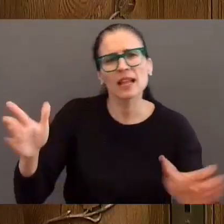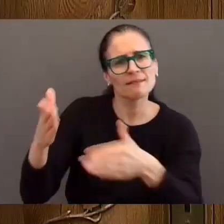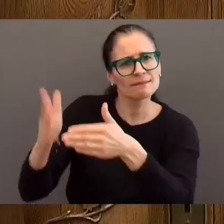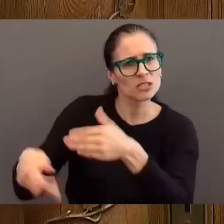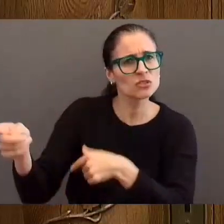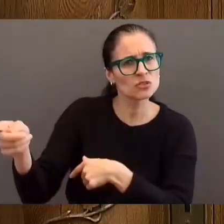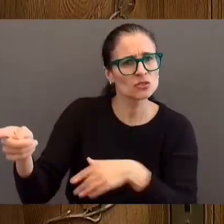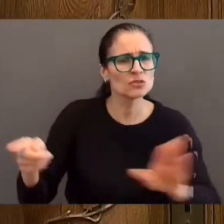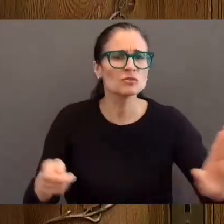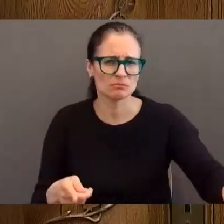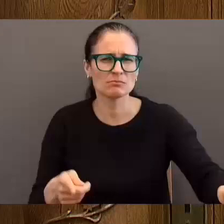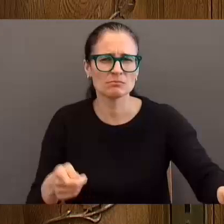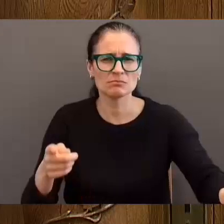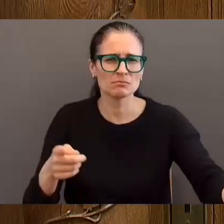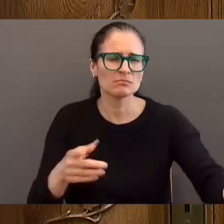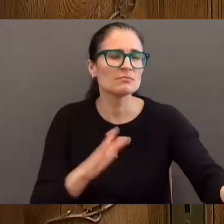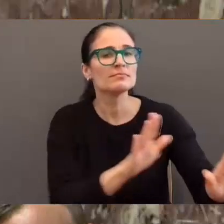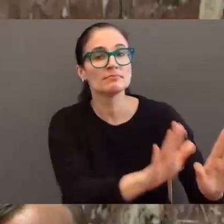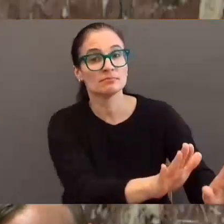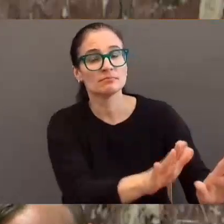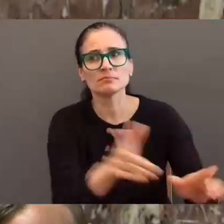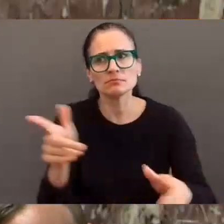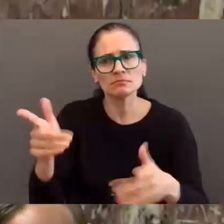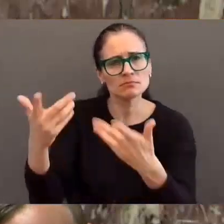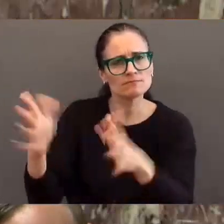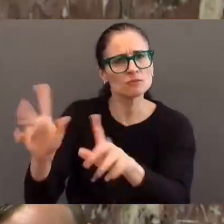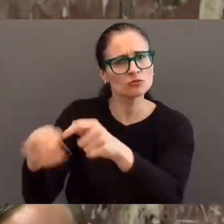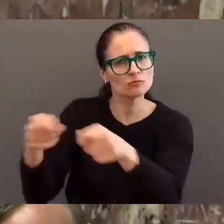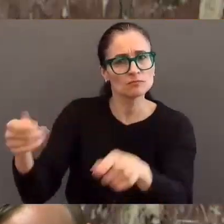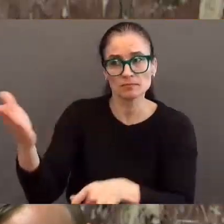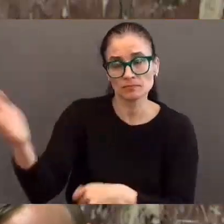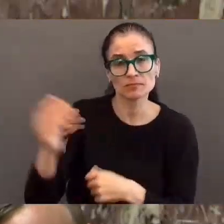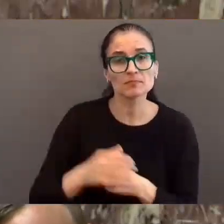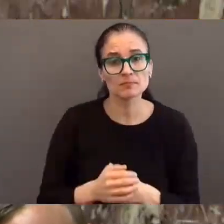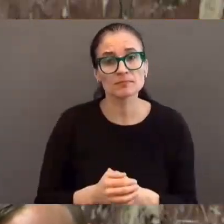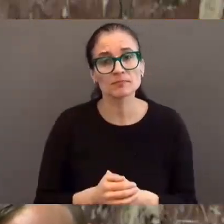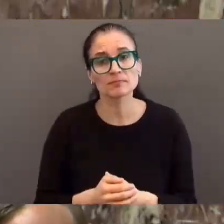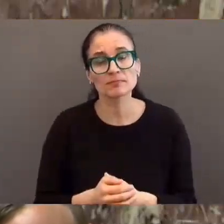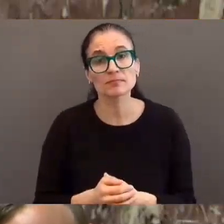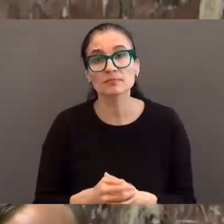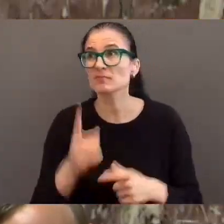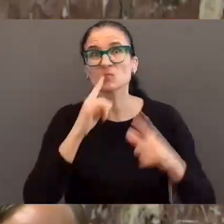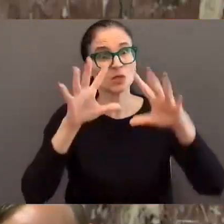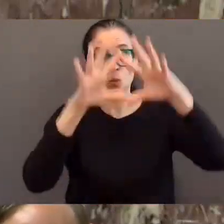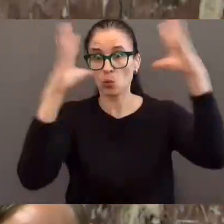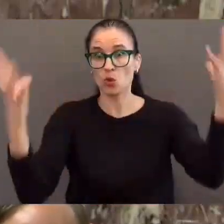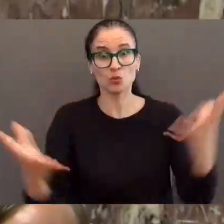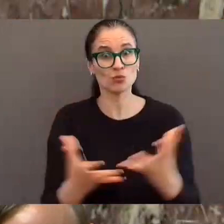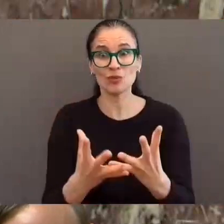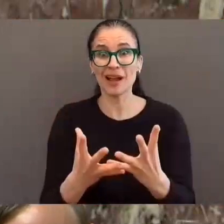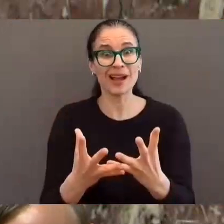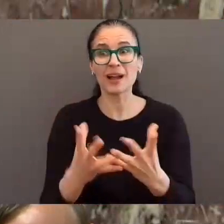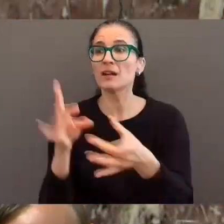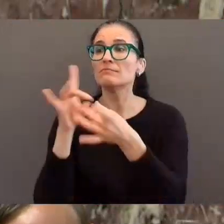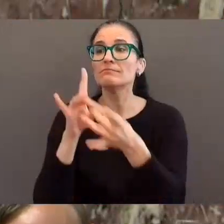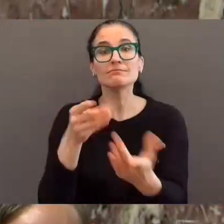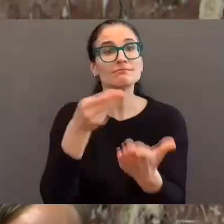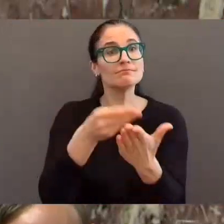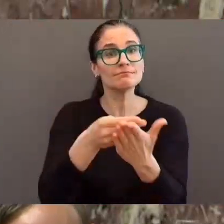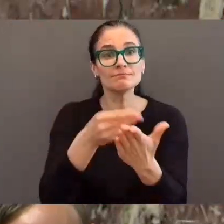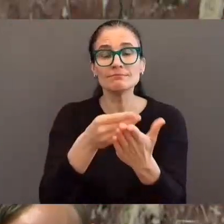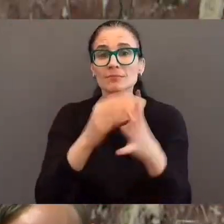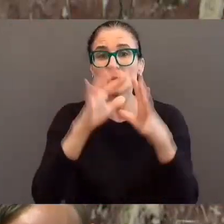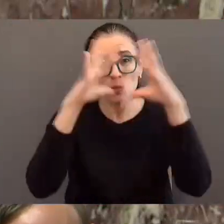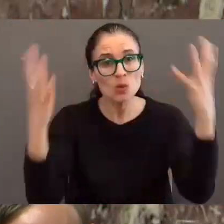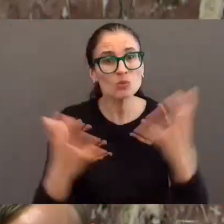let her conclude, please. Globally, Please conclude. fiscal challenging times, we made the very important decision